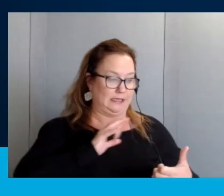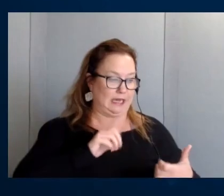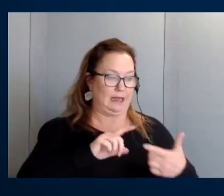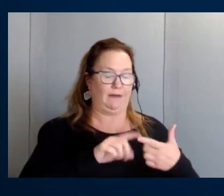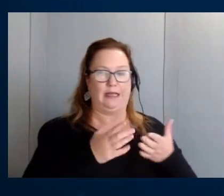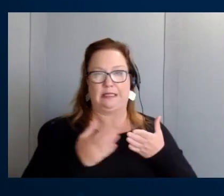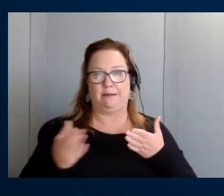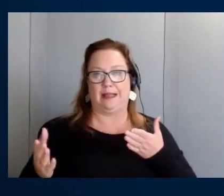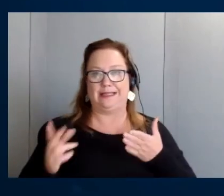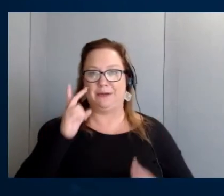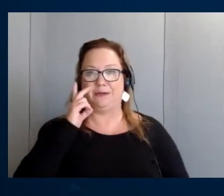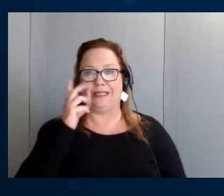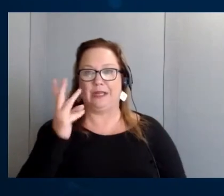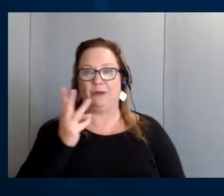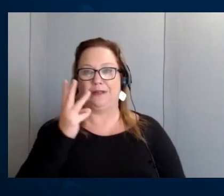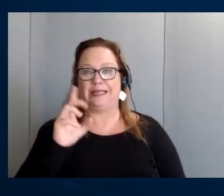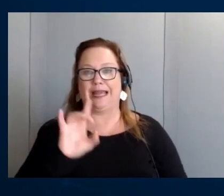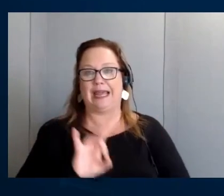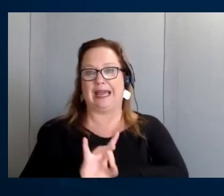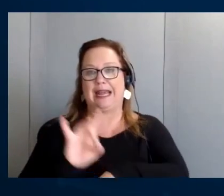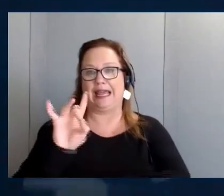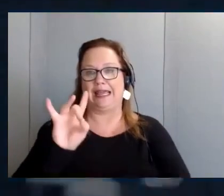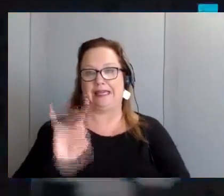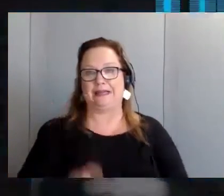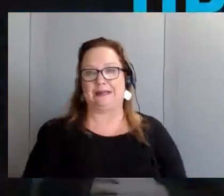We'll see you Wednesday at 8.